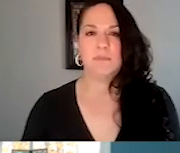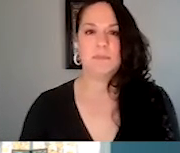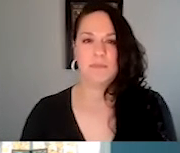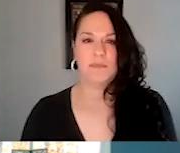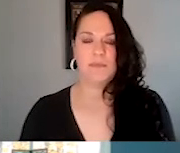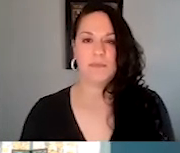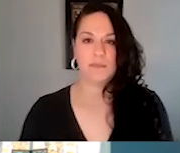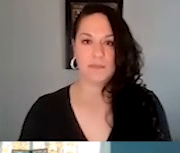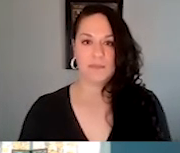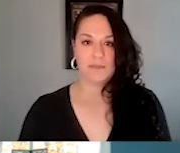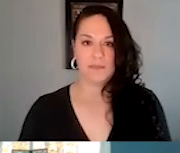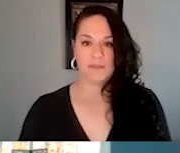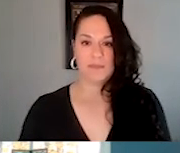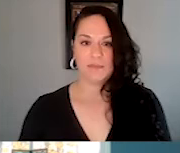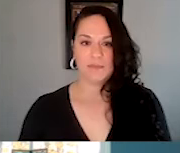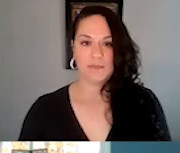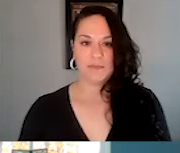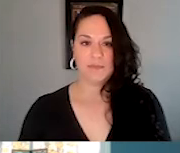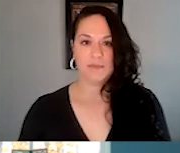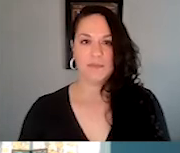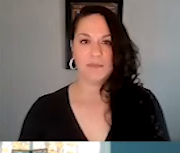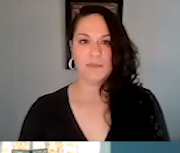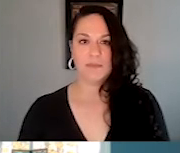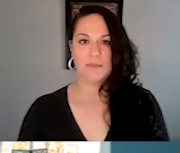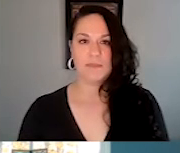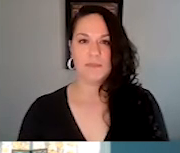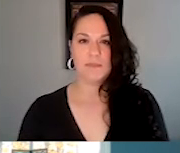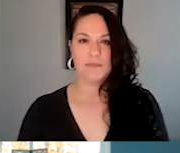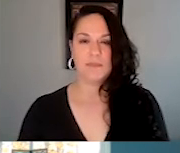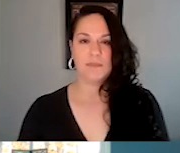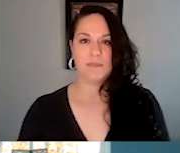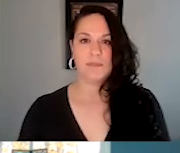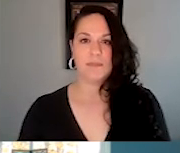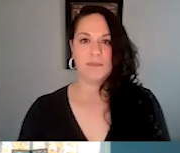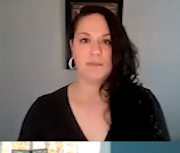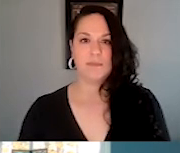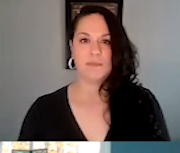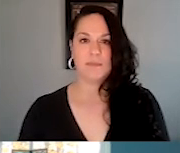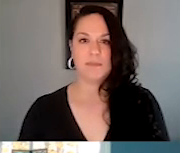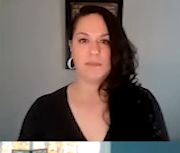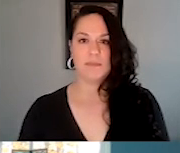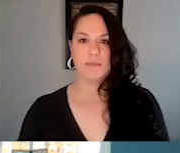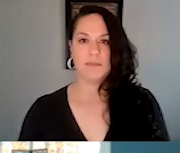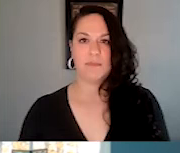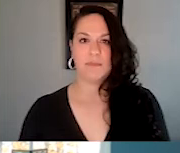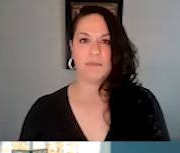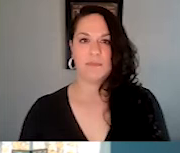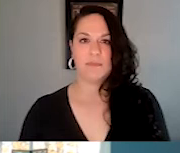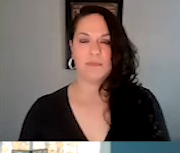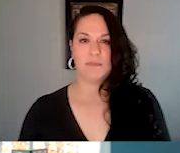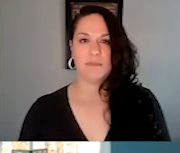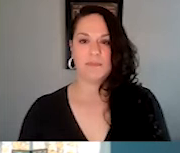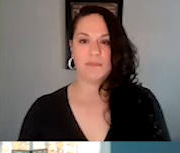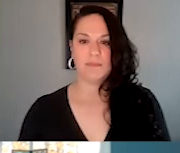buying these things, taking pictures of them, finding out where they're being sold, whether people are